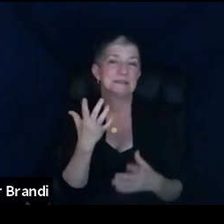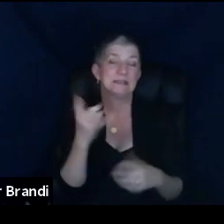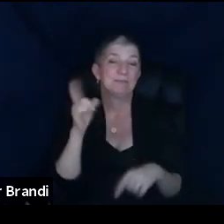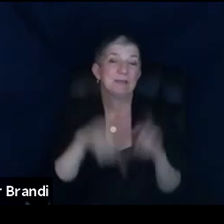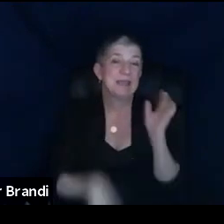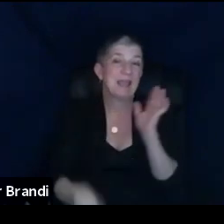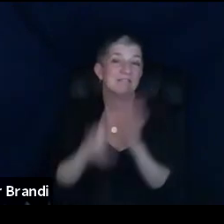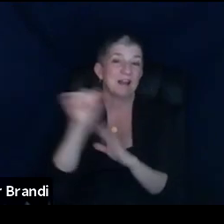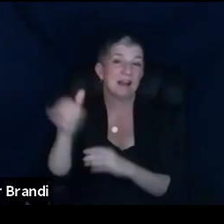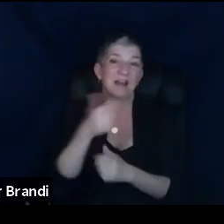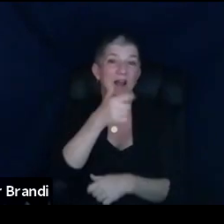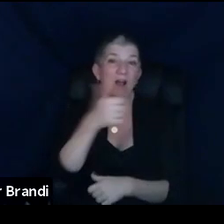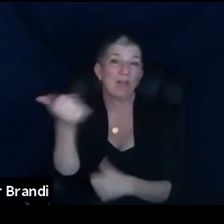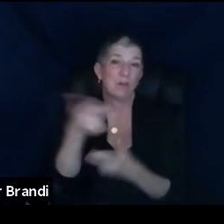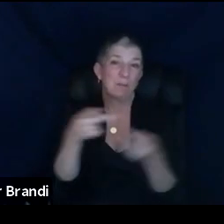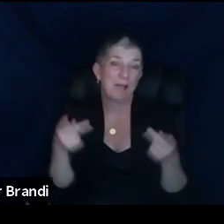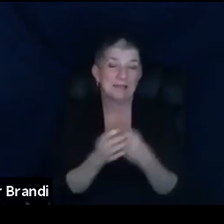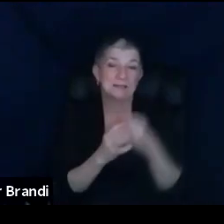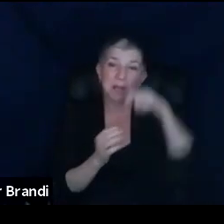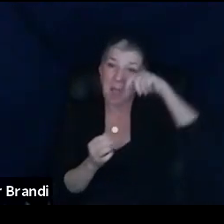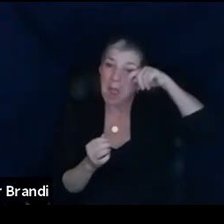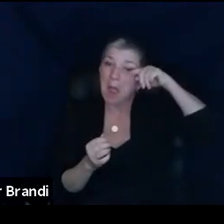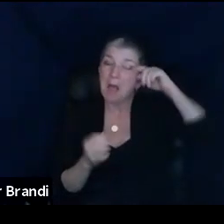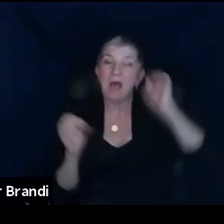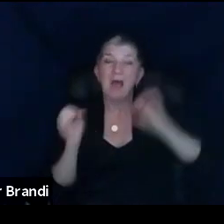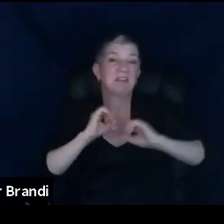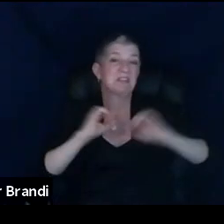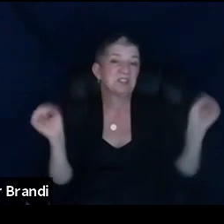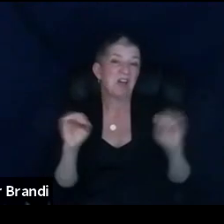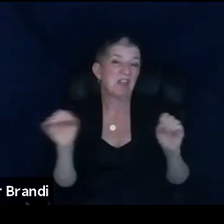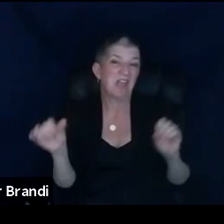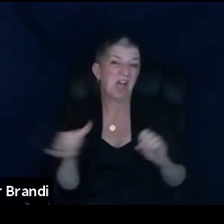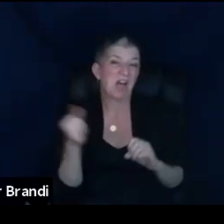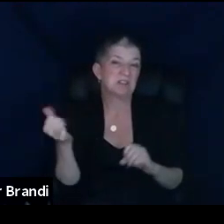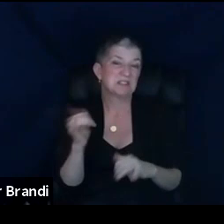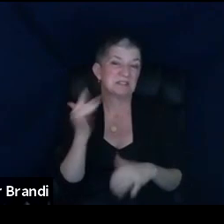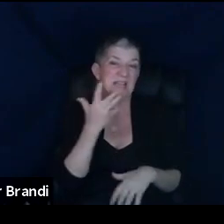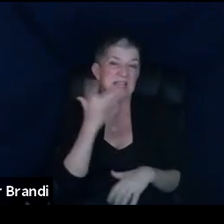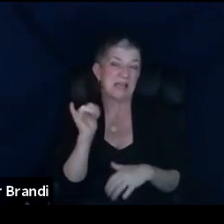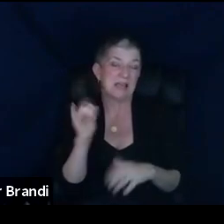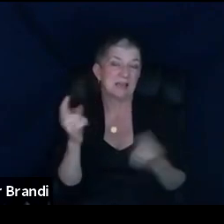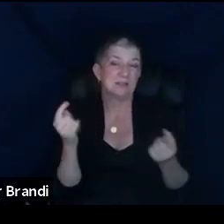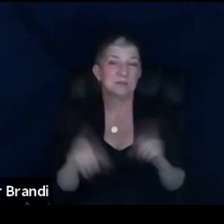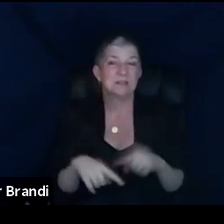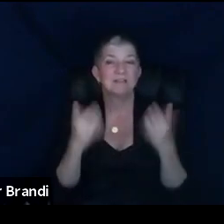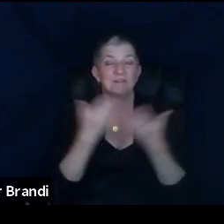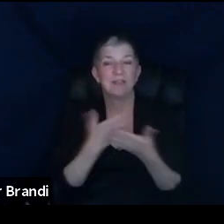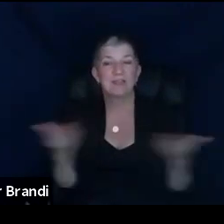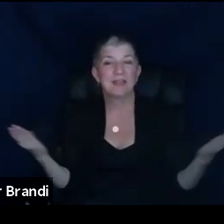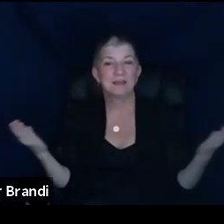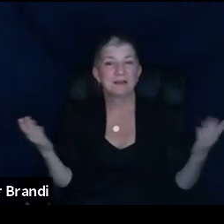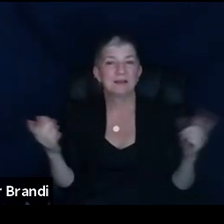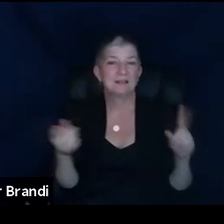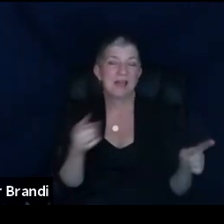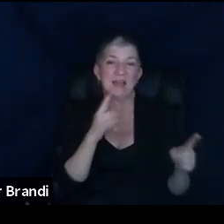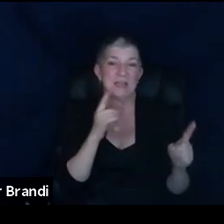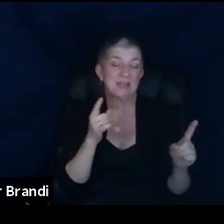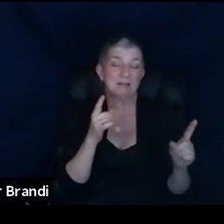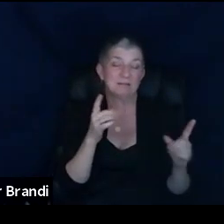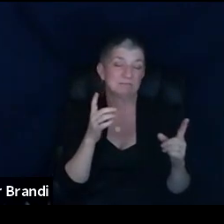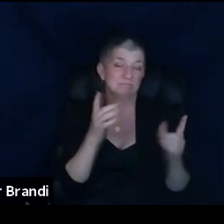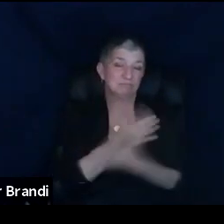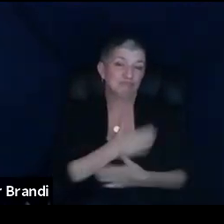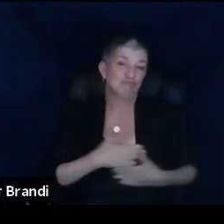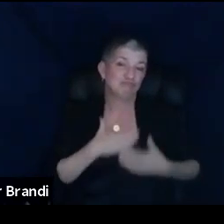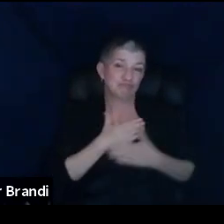anywhere else. There's nothing else like it. So it's a very different thing that just takes him to a different place.